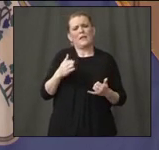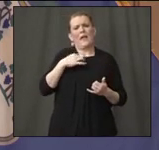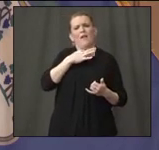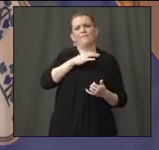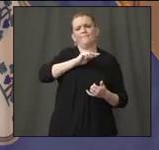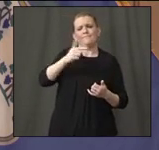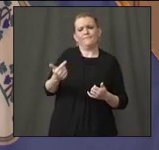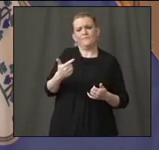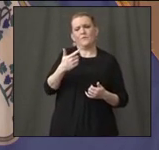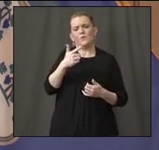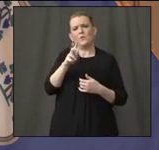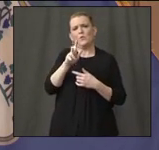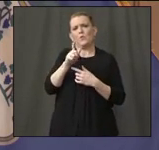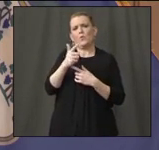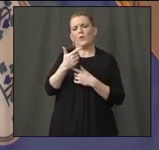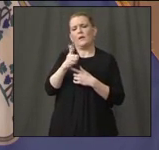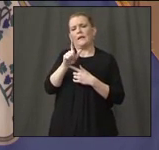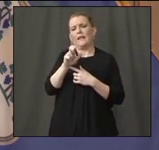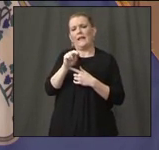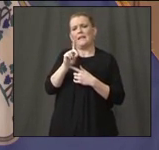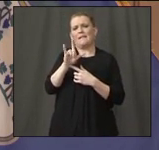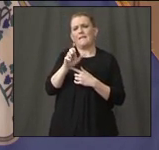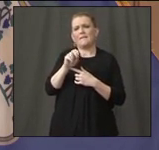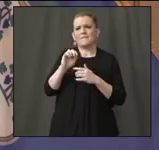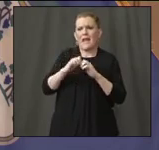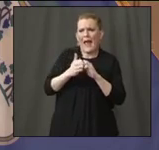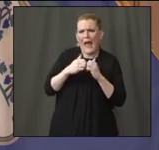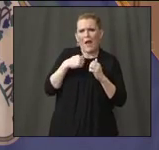we get our share of this next tranche?